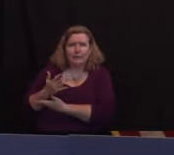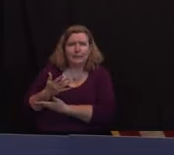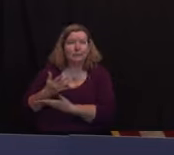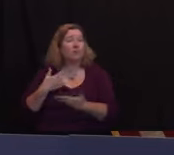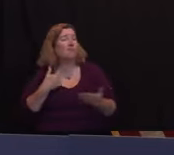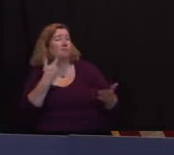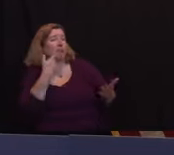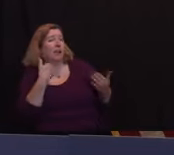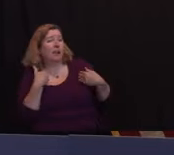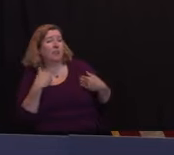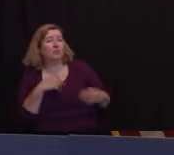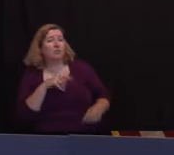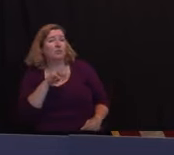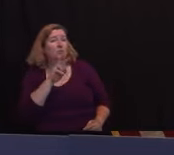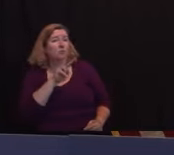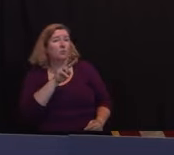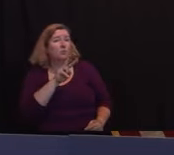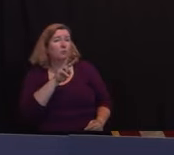about